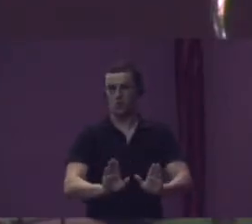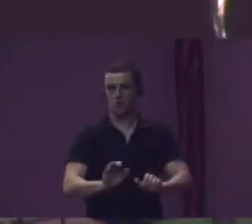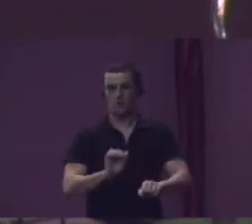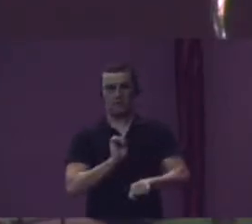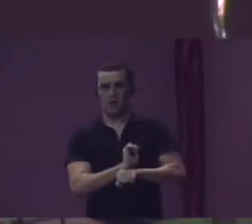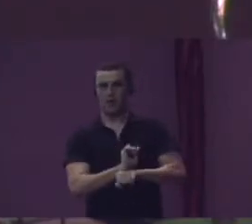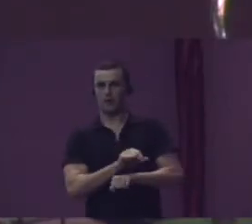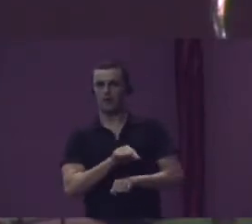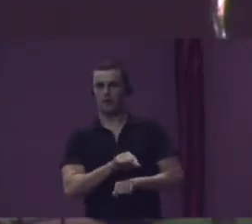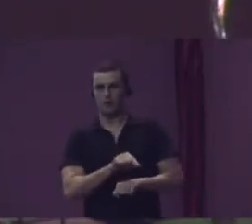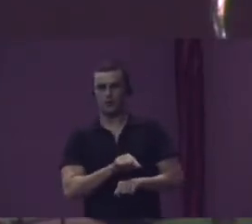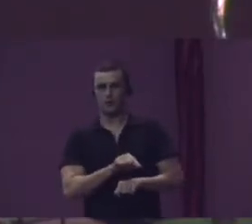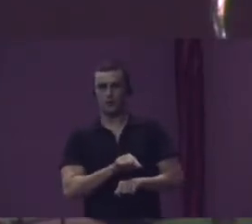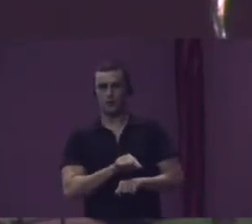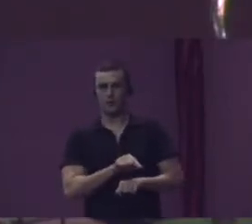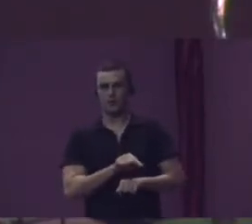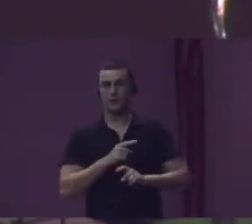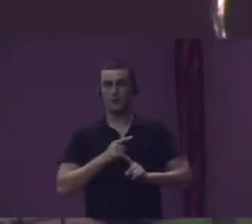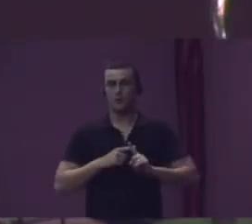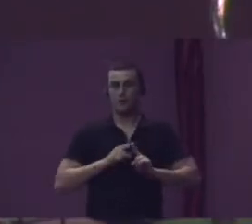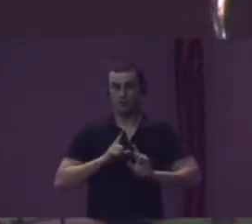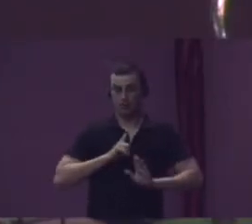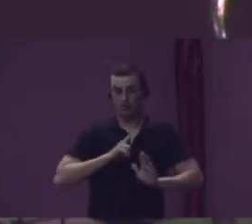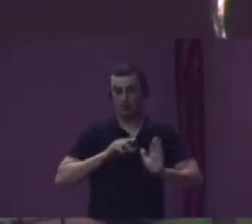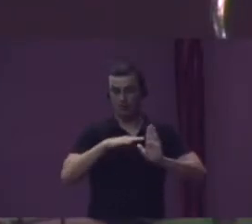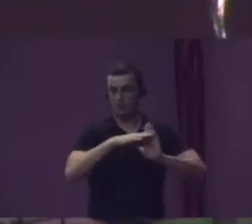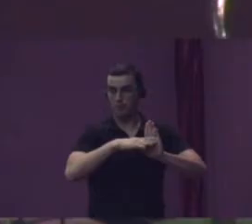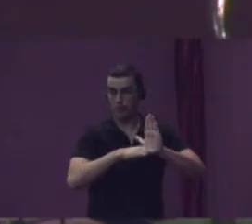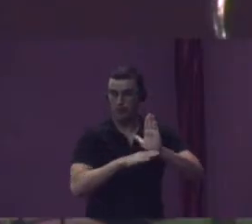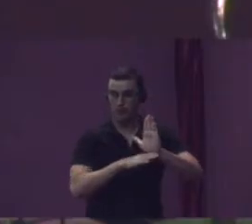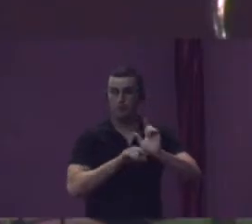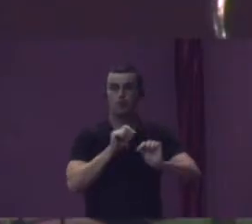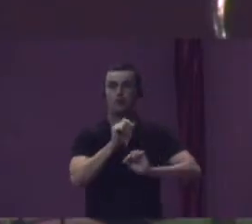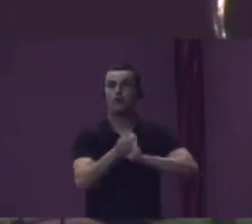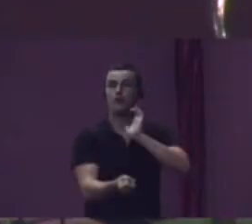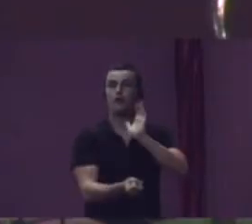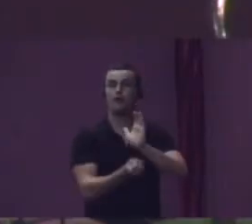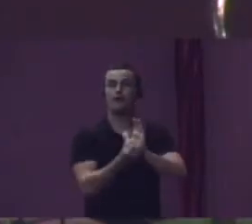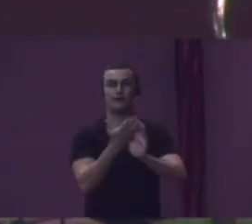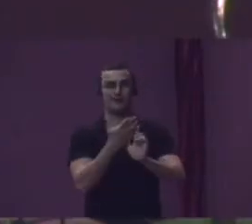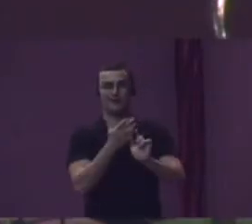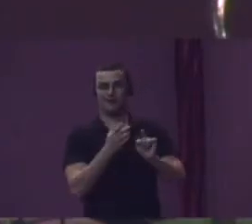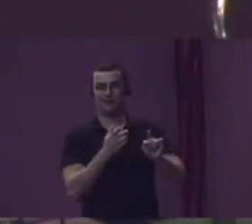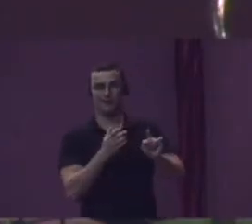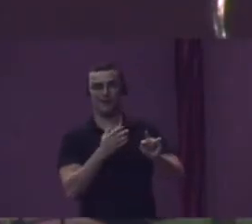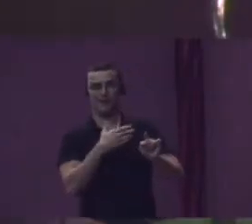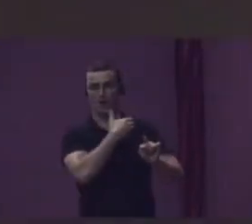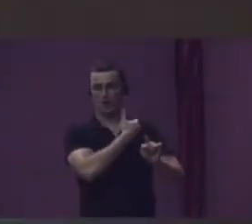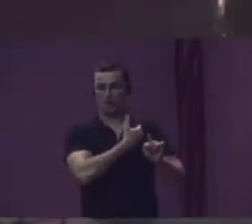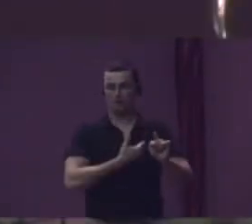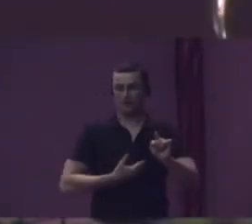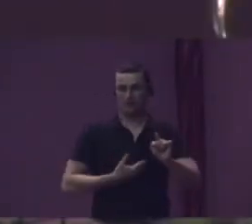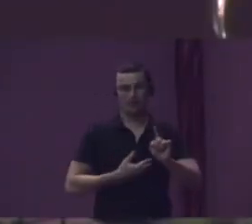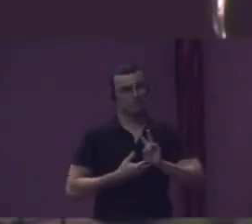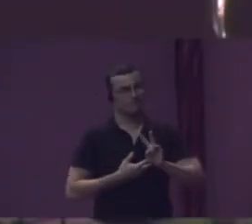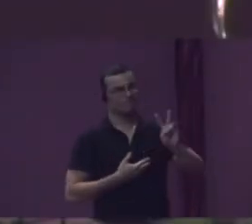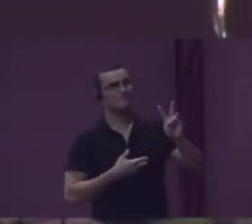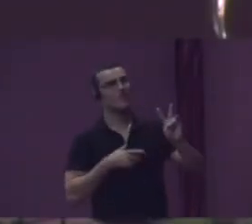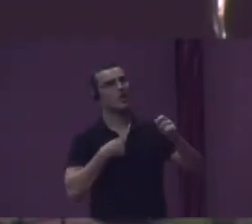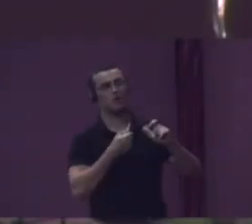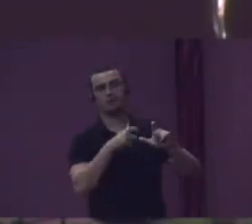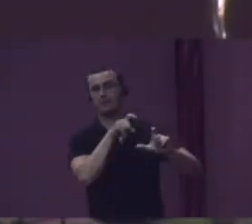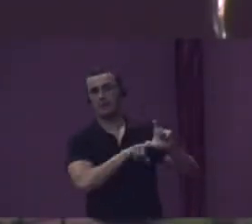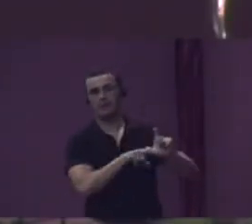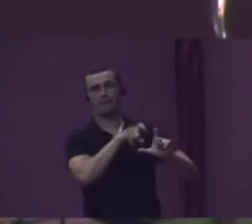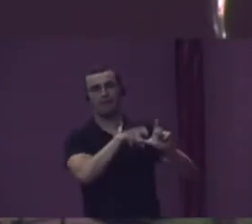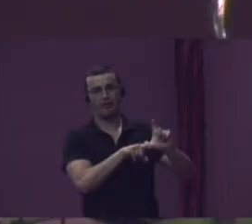crisis, creating further dependency on the state. Over half of the general population fell under the